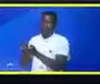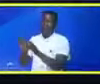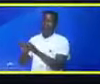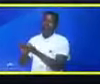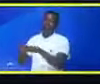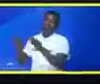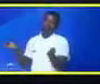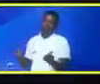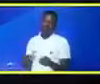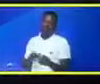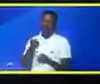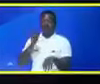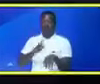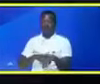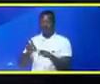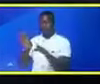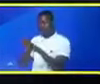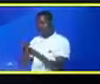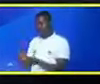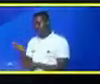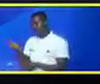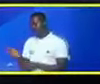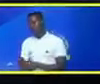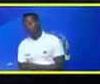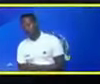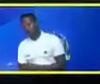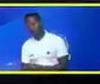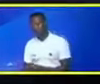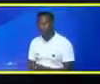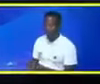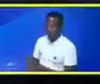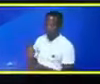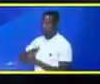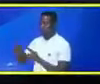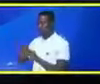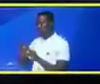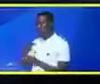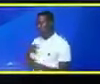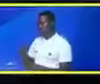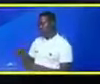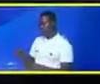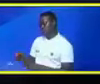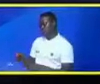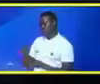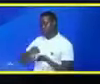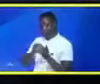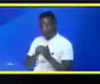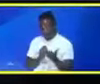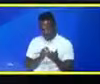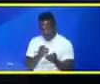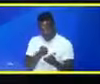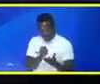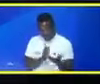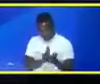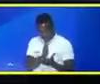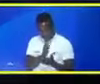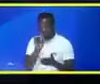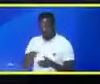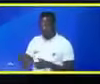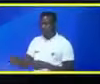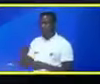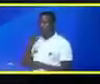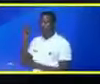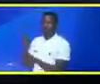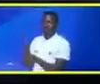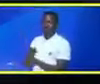Every time you stand before a closed door, the first thing you need is the right key. Not a